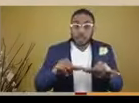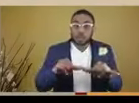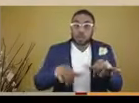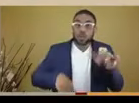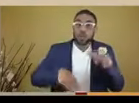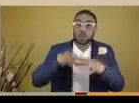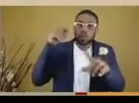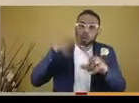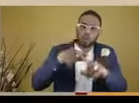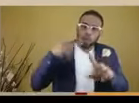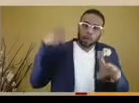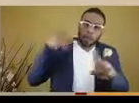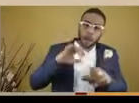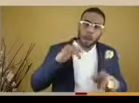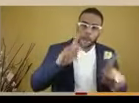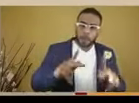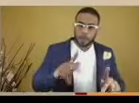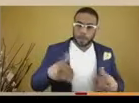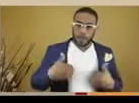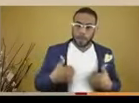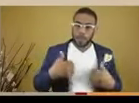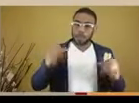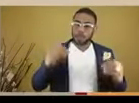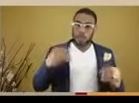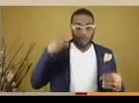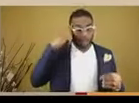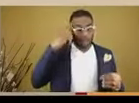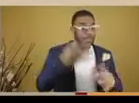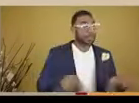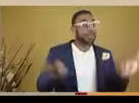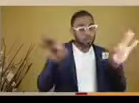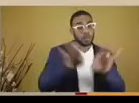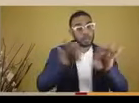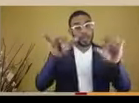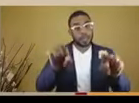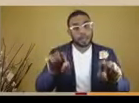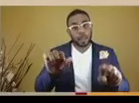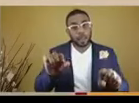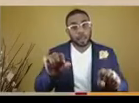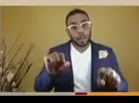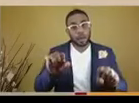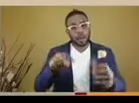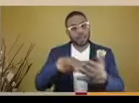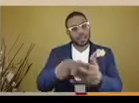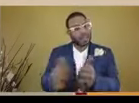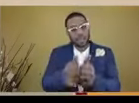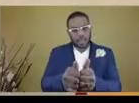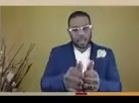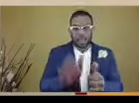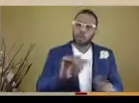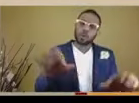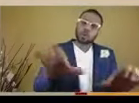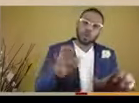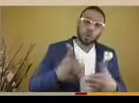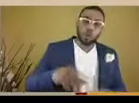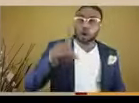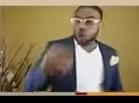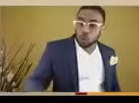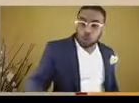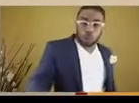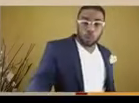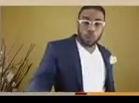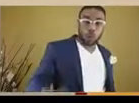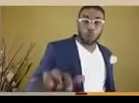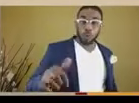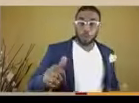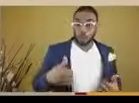the plight that our people has had. So I think it is important that we stand together, that we do what we do. We had